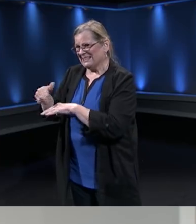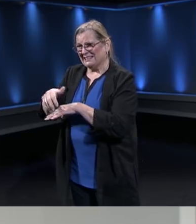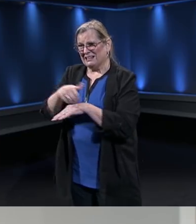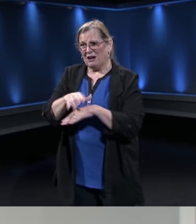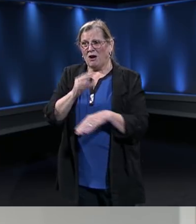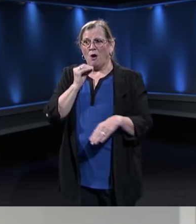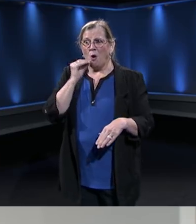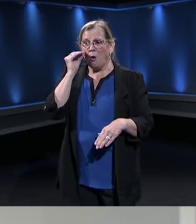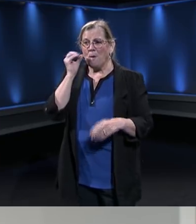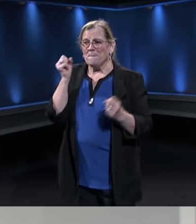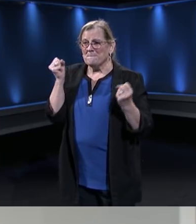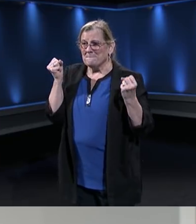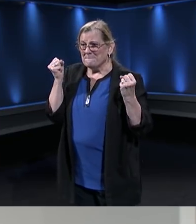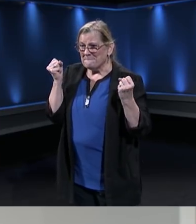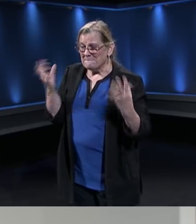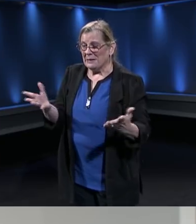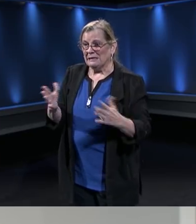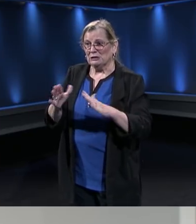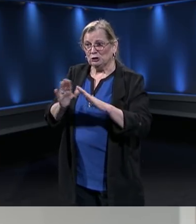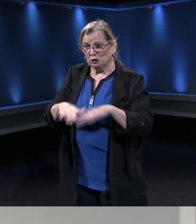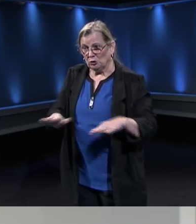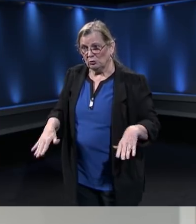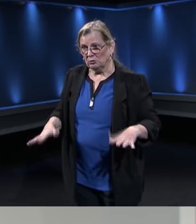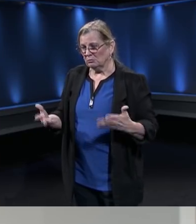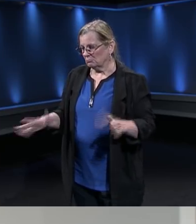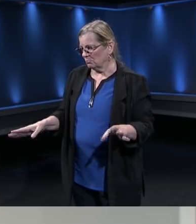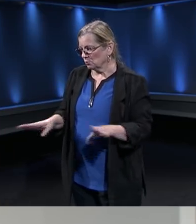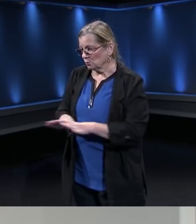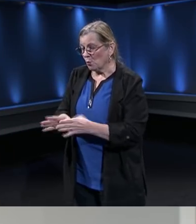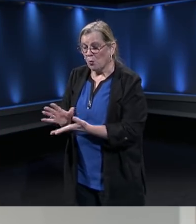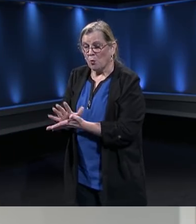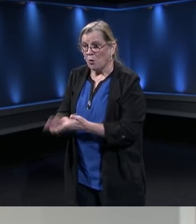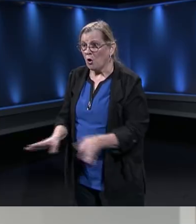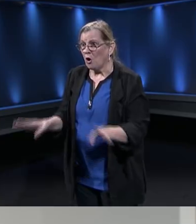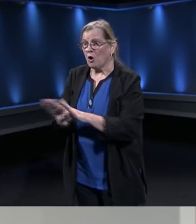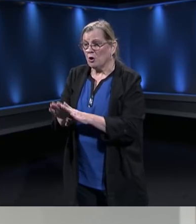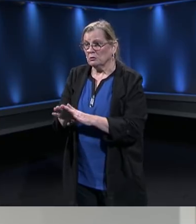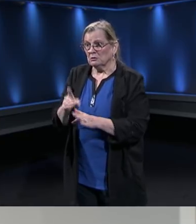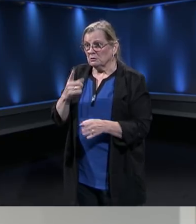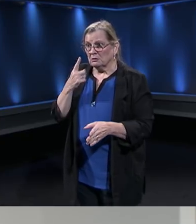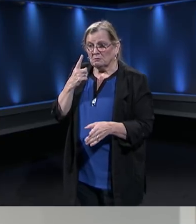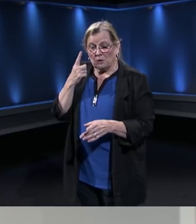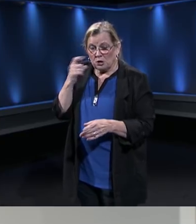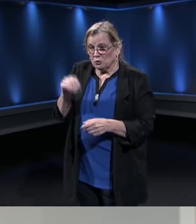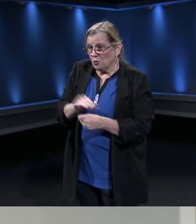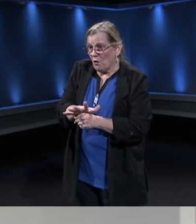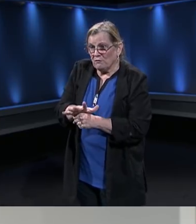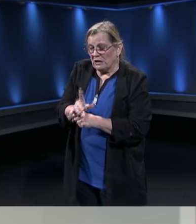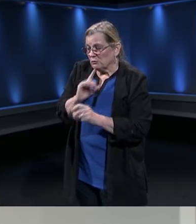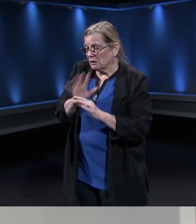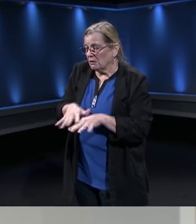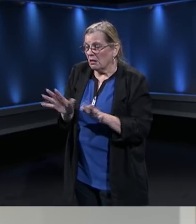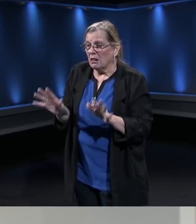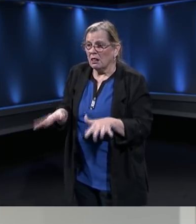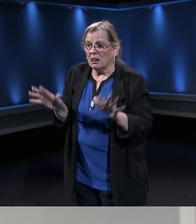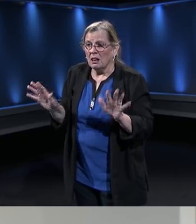or are closing with additional COVID cases for students and staff. That is not the winning solution. I